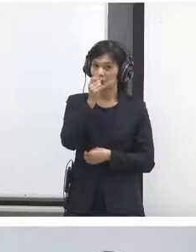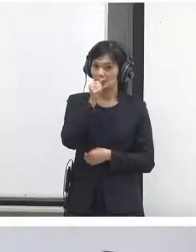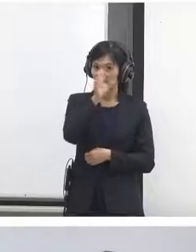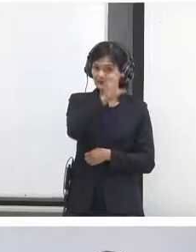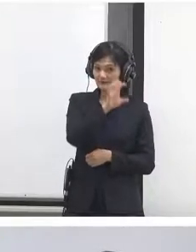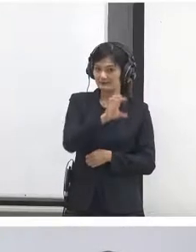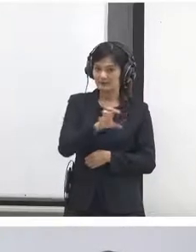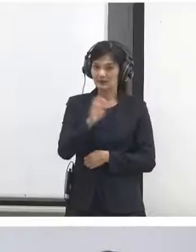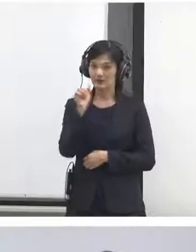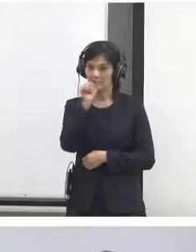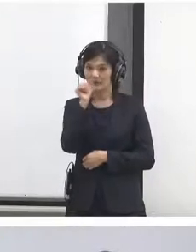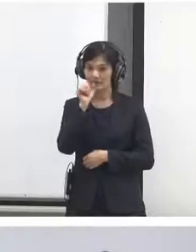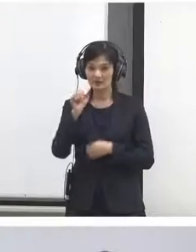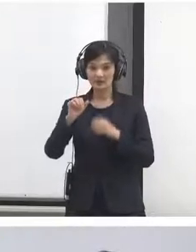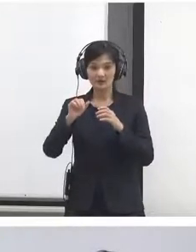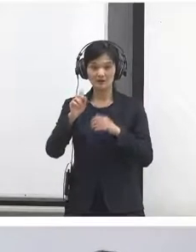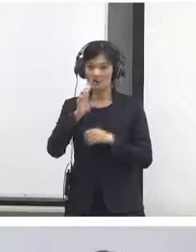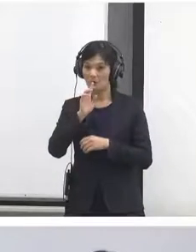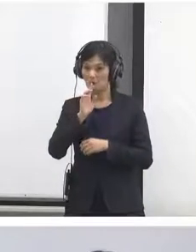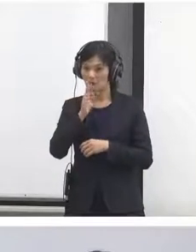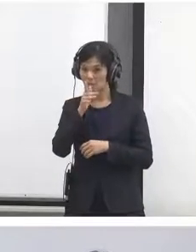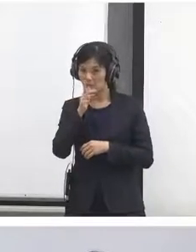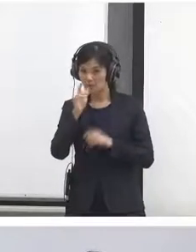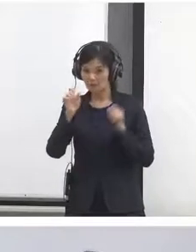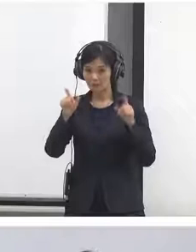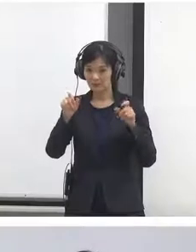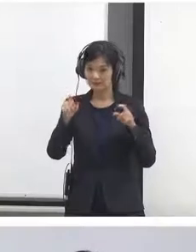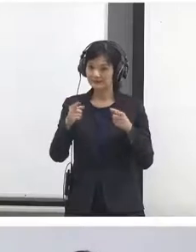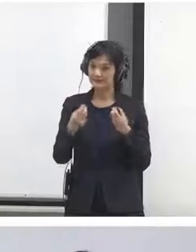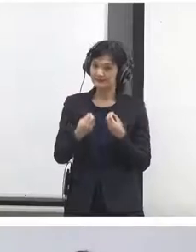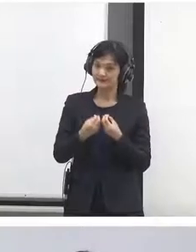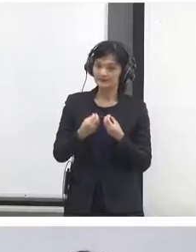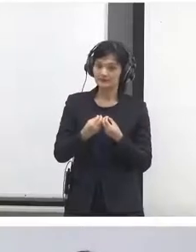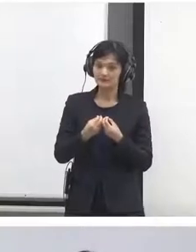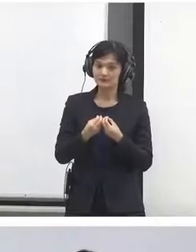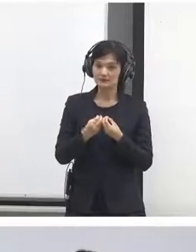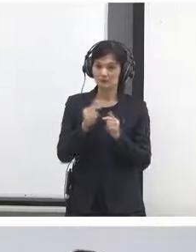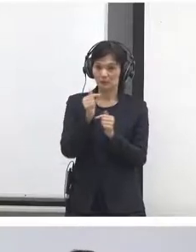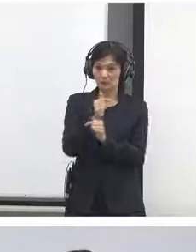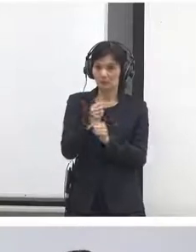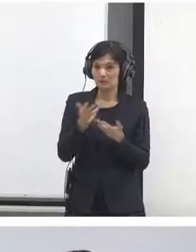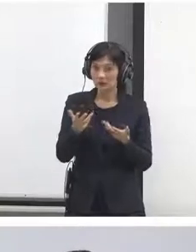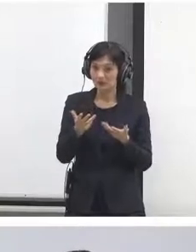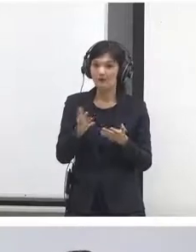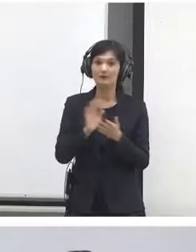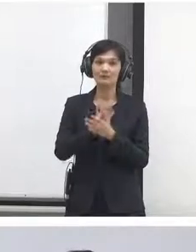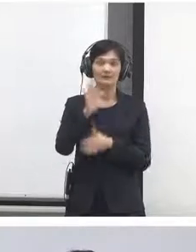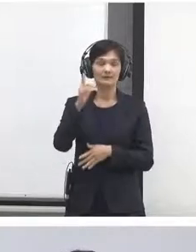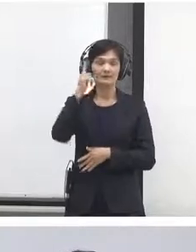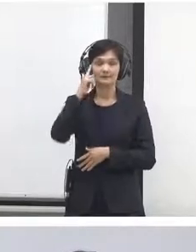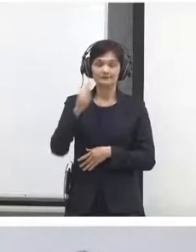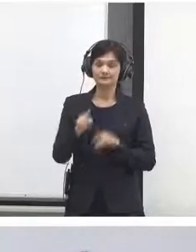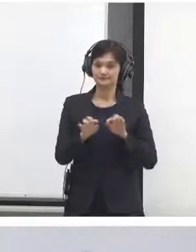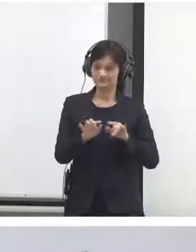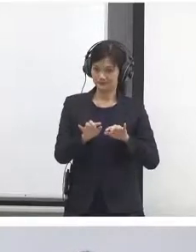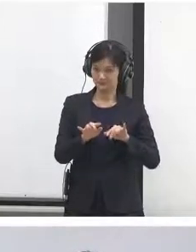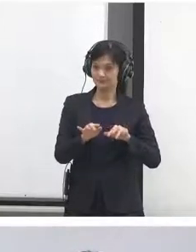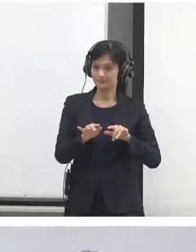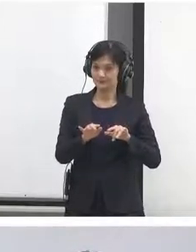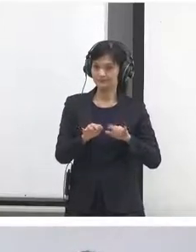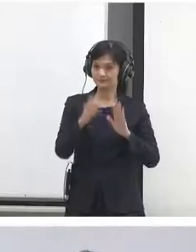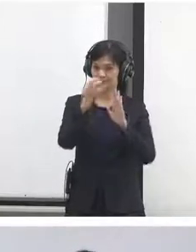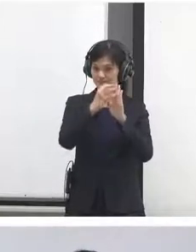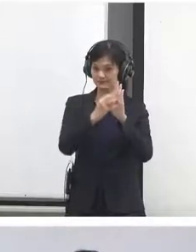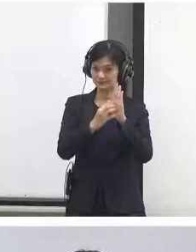problem is we try to use typing meetup on HackMD, and we type some discussion